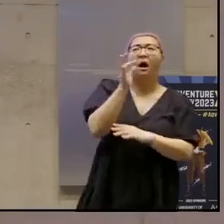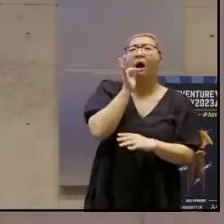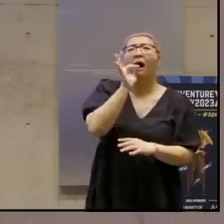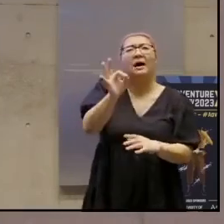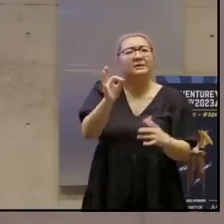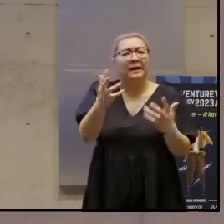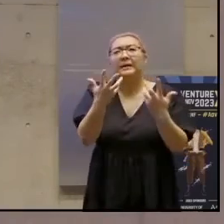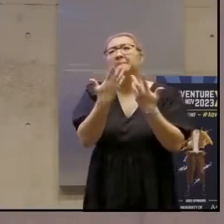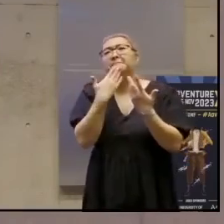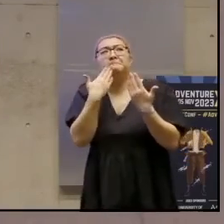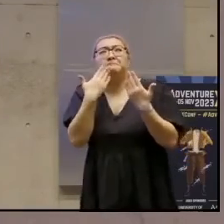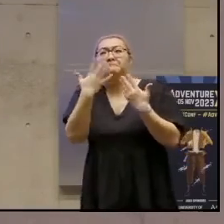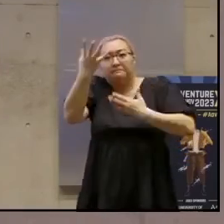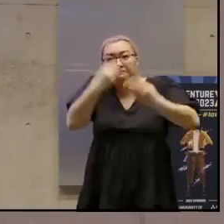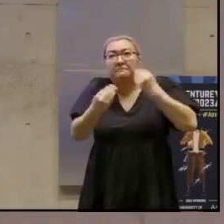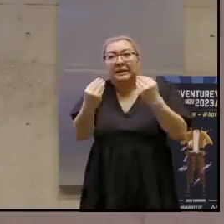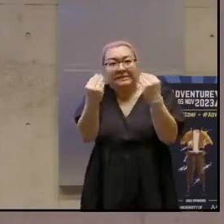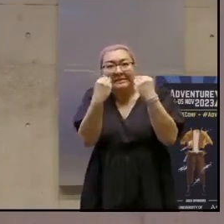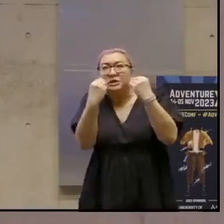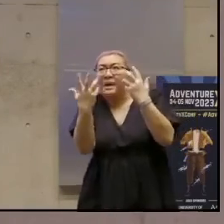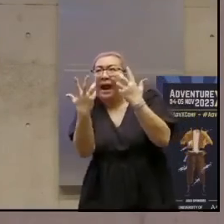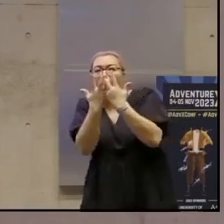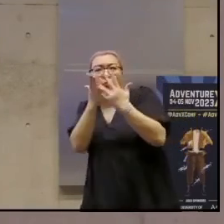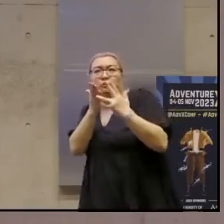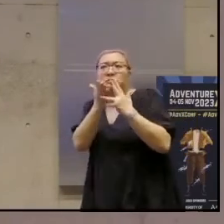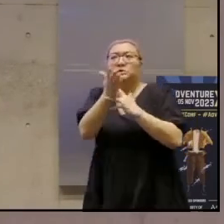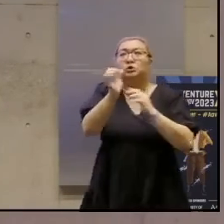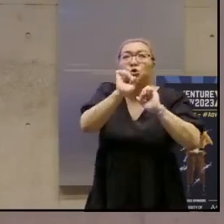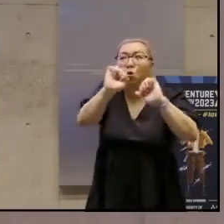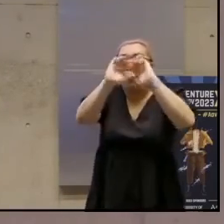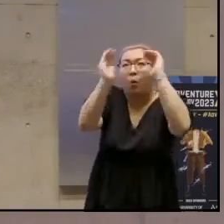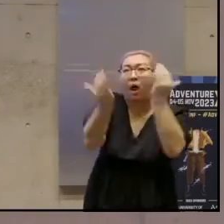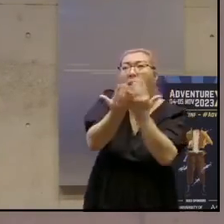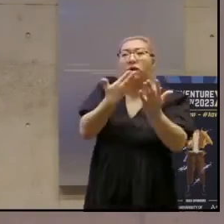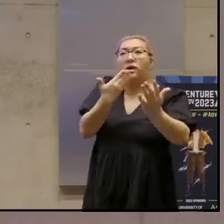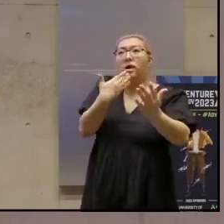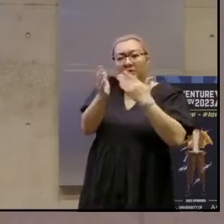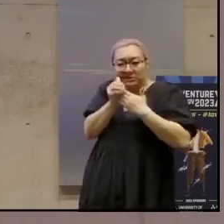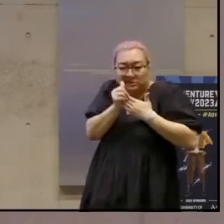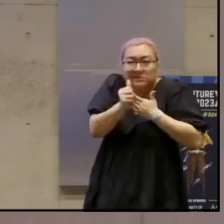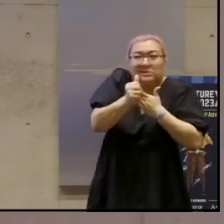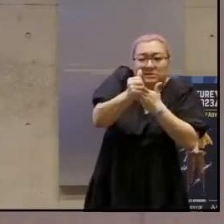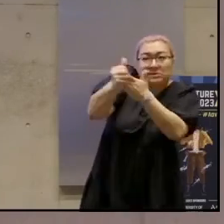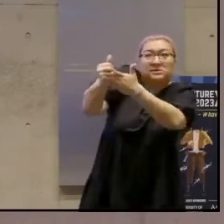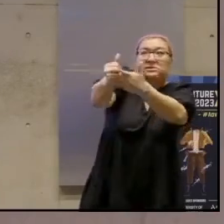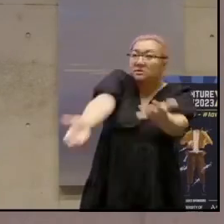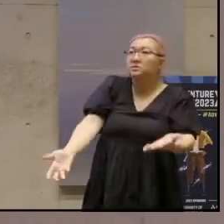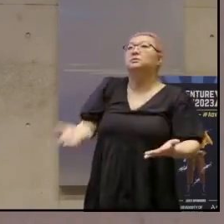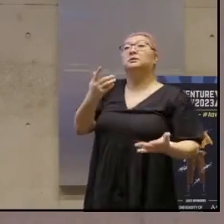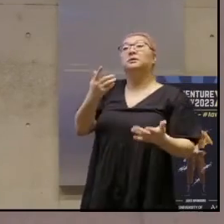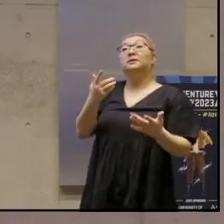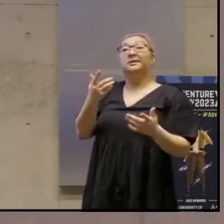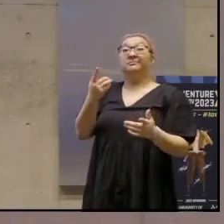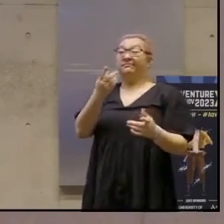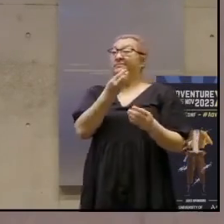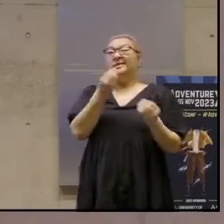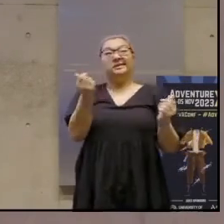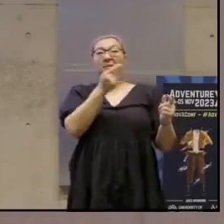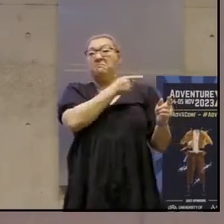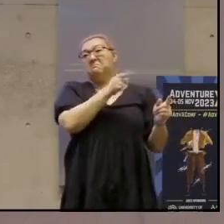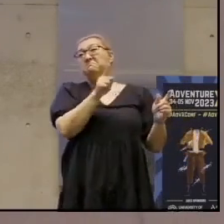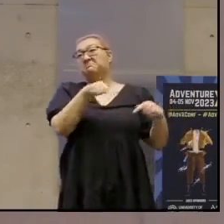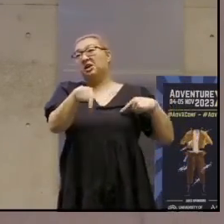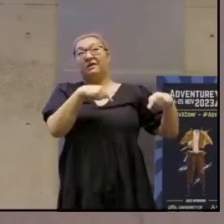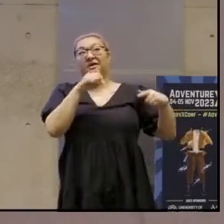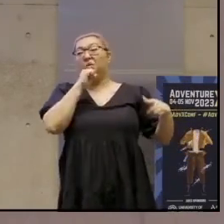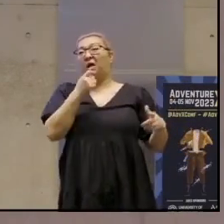how to experience your world. So, and this really sucks when you're talking to a producer who does not believe you. My answer is please